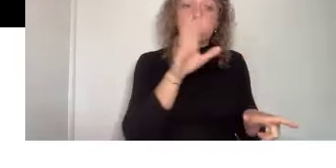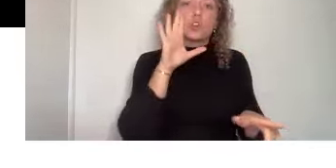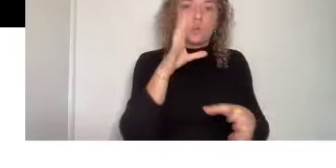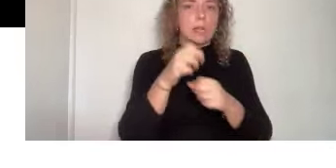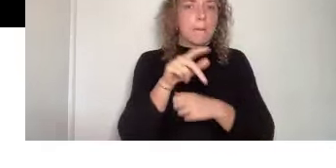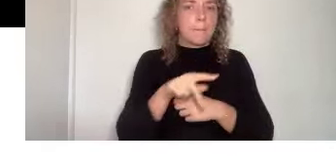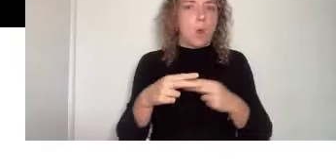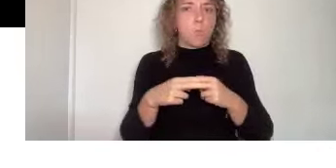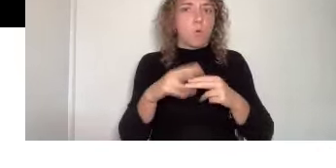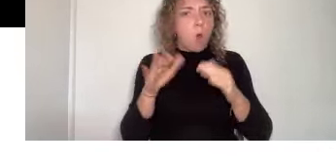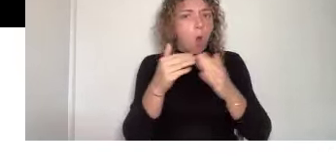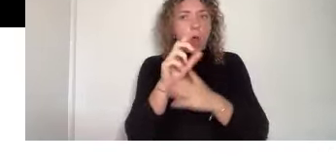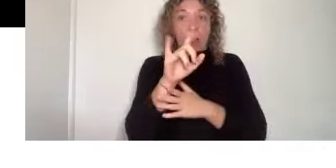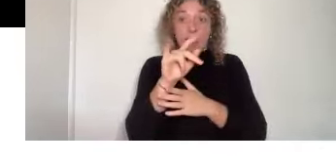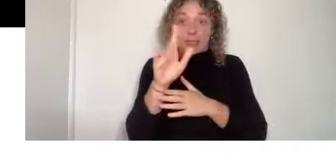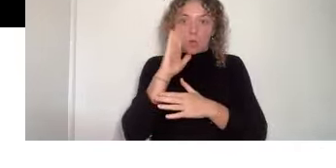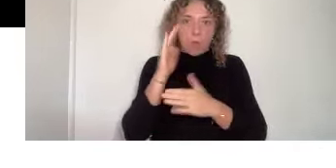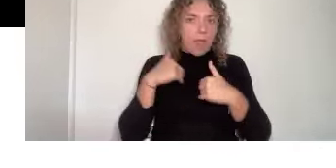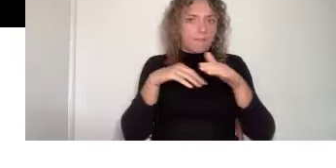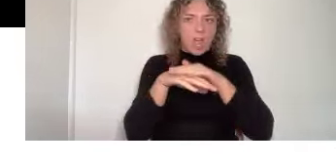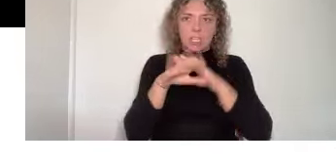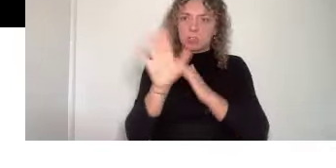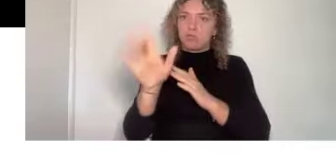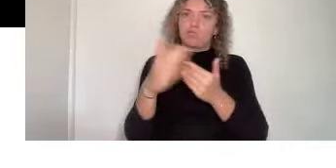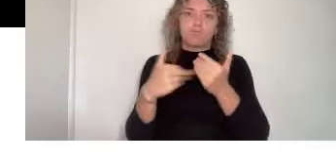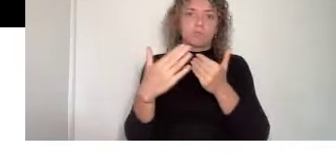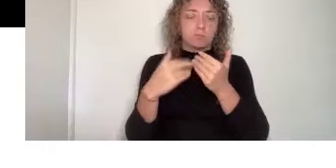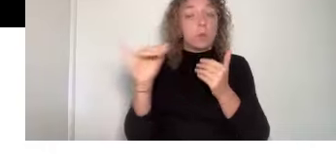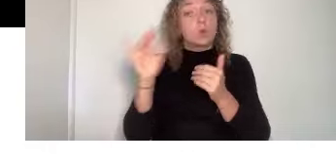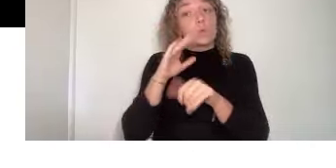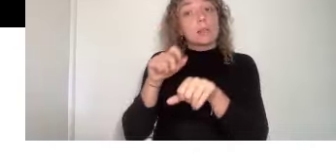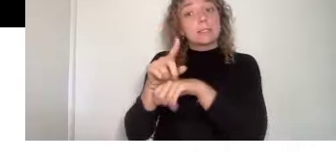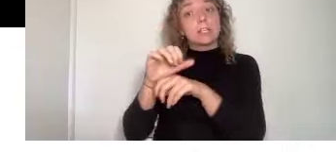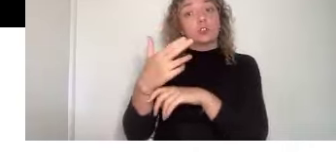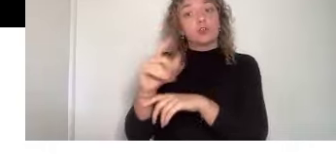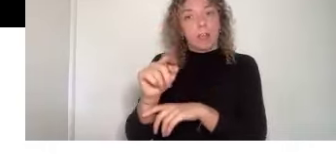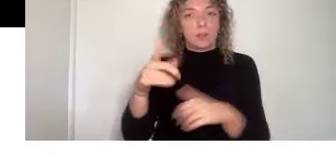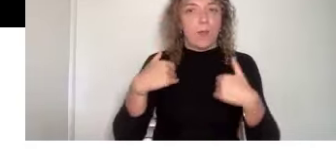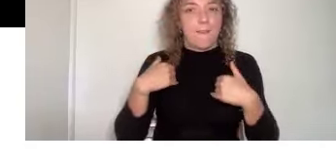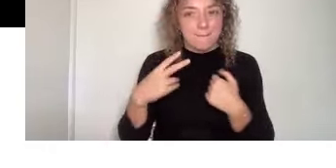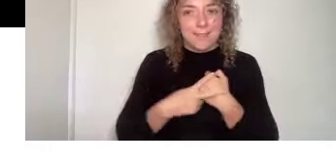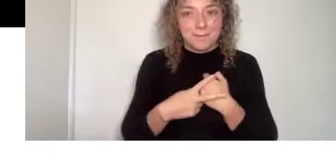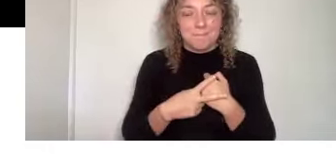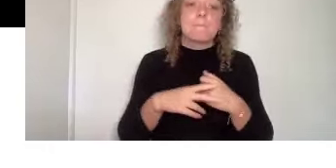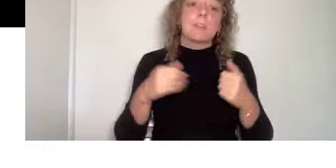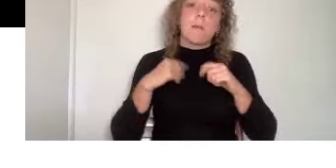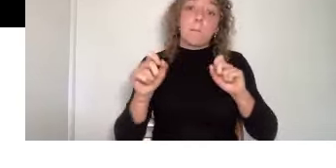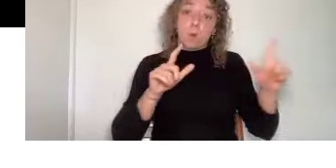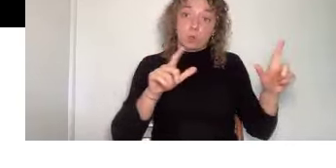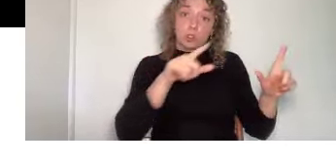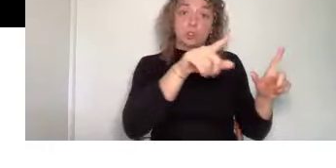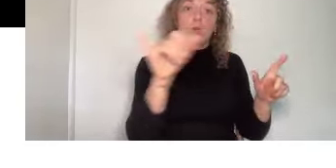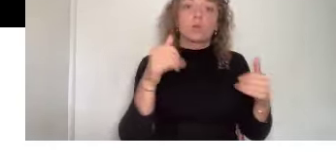PowerPoint, so all of these things are linked for you for ease. James will also put them in the chat for us so you have them. But we have a poster. We also have